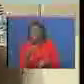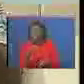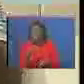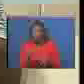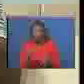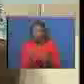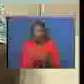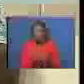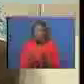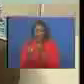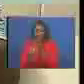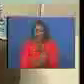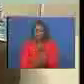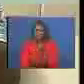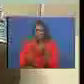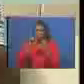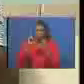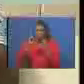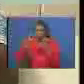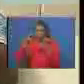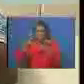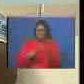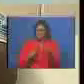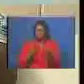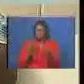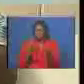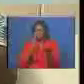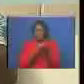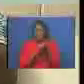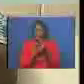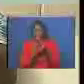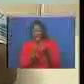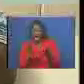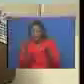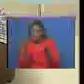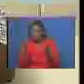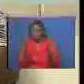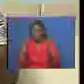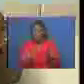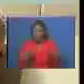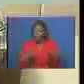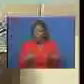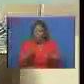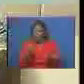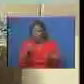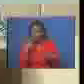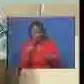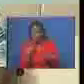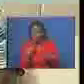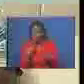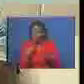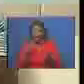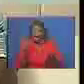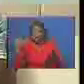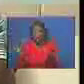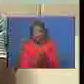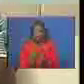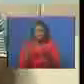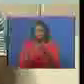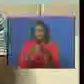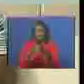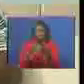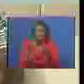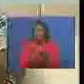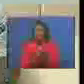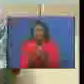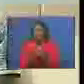Can we be part of those that are dismantling the barriers that make personal disability